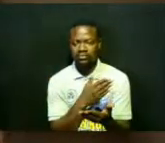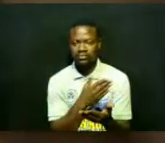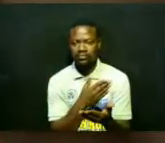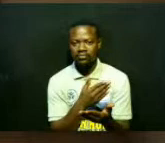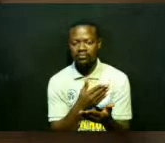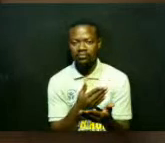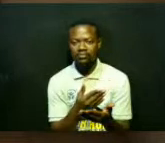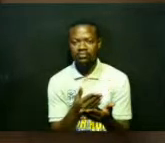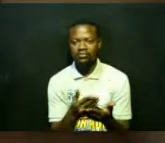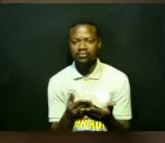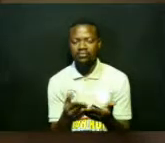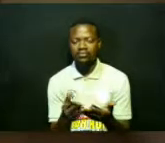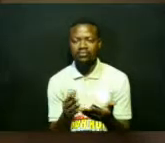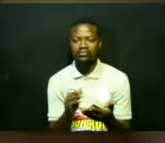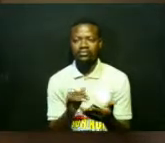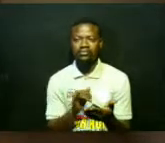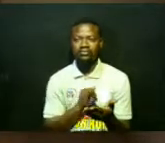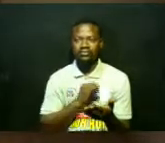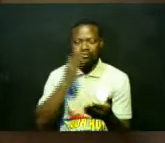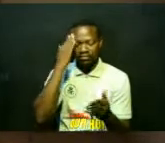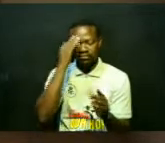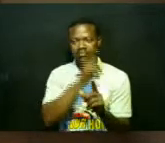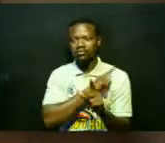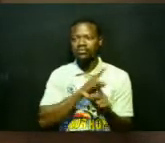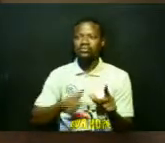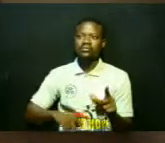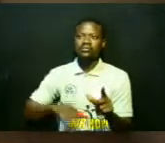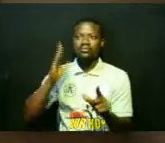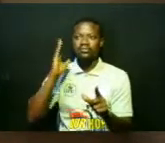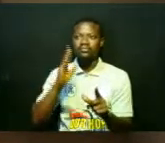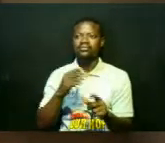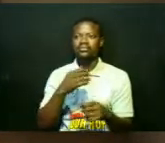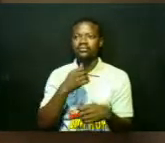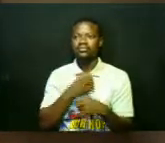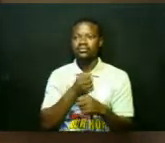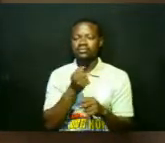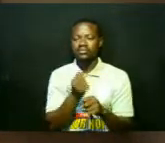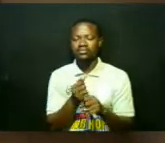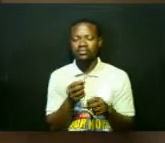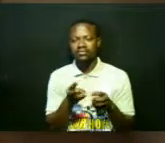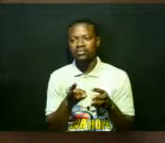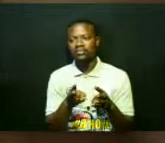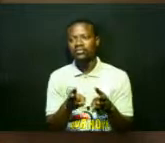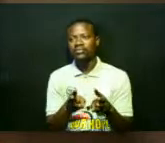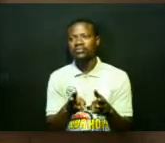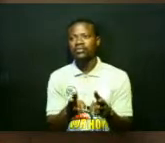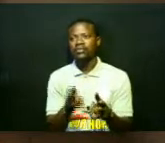right. I know the Lord will make a way